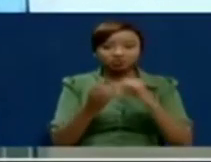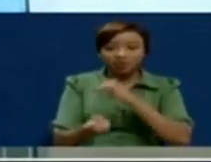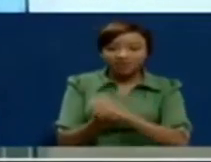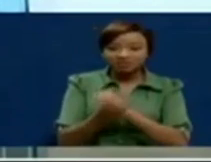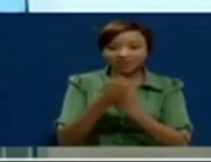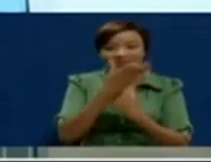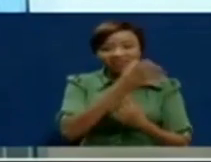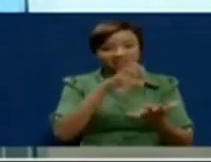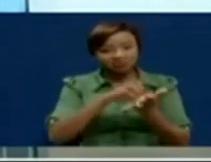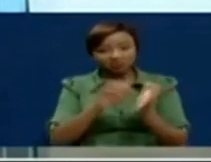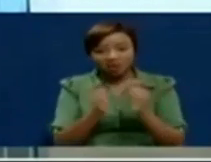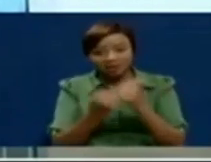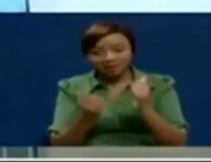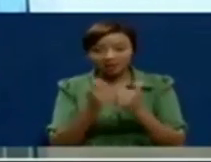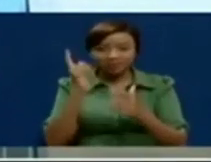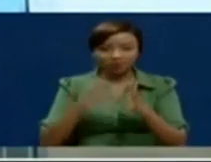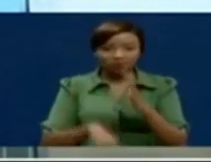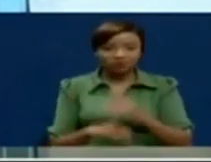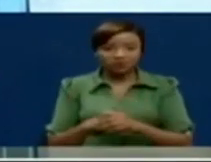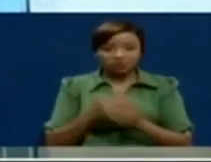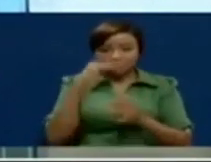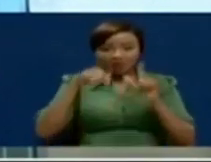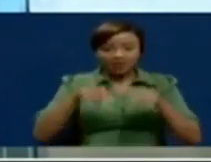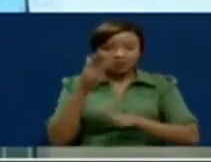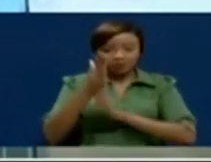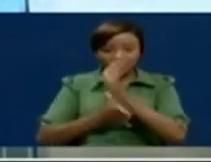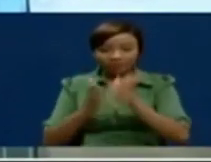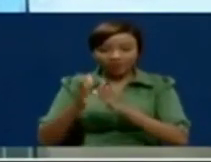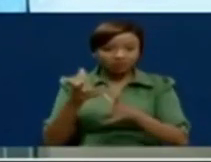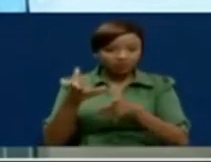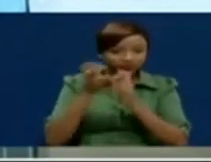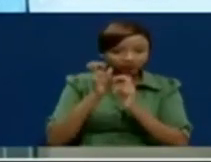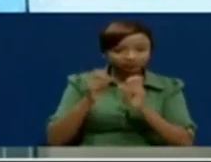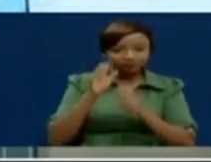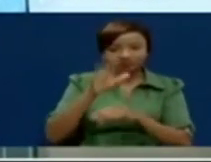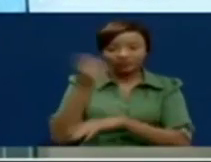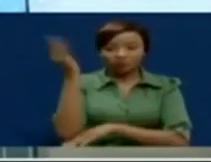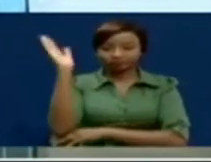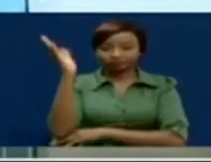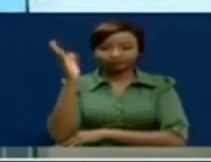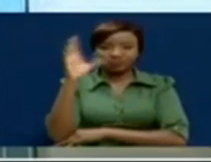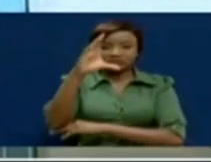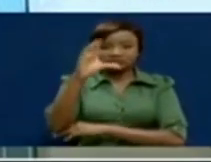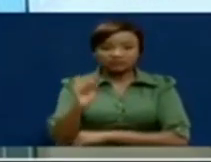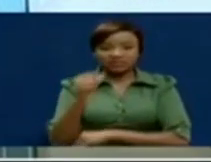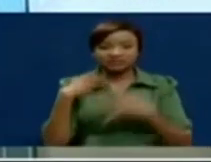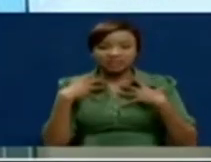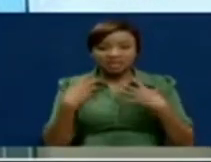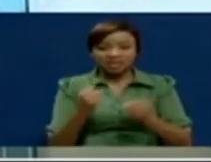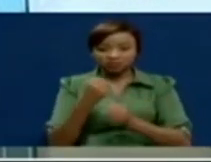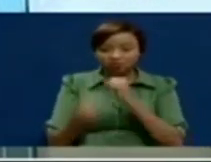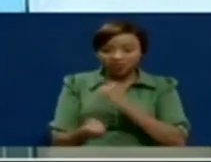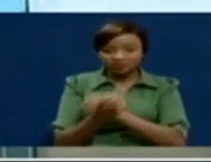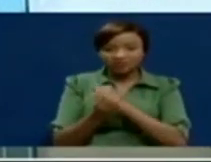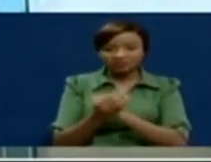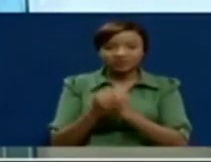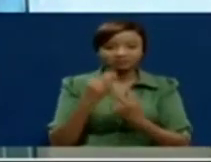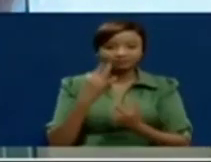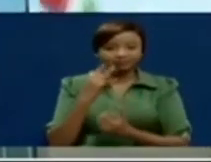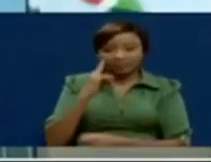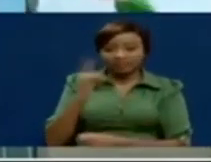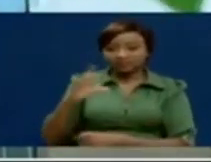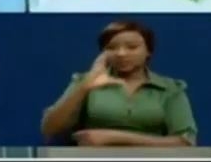situation update on what's happening there. We are getting ready to hear from the Health Cabinet Secretary Mutahi Kagwe to give his daily brief. Our very own Chemitai